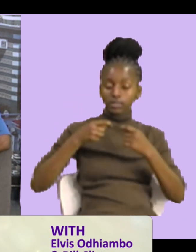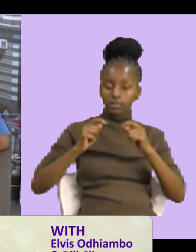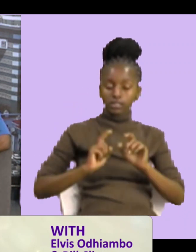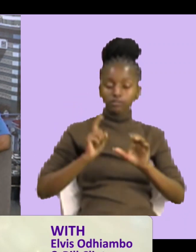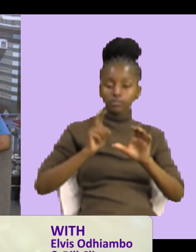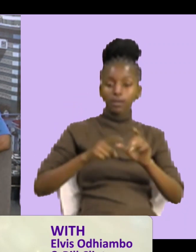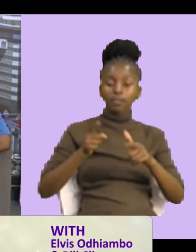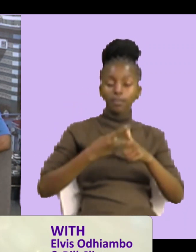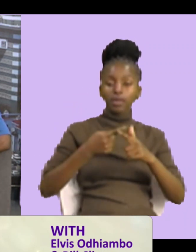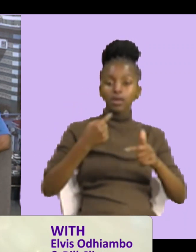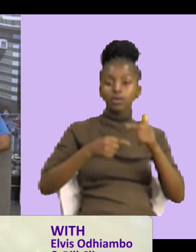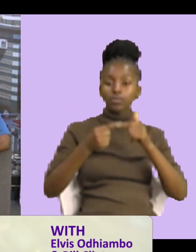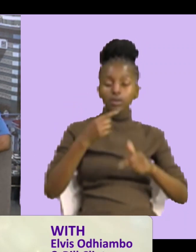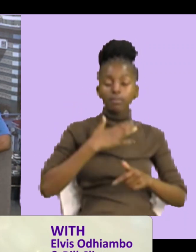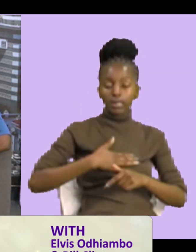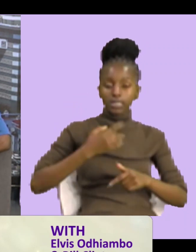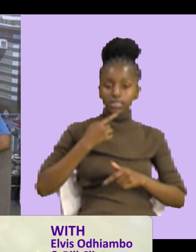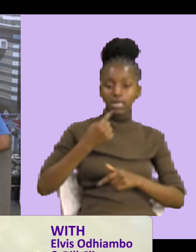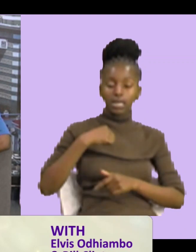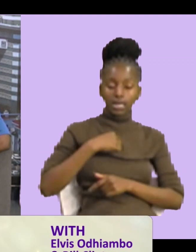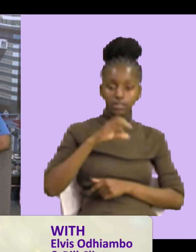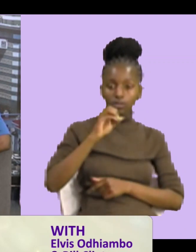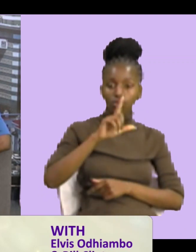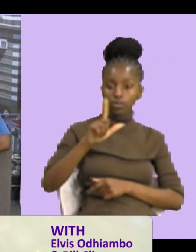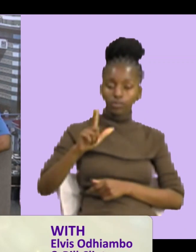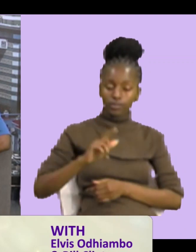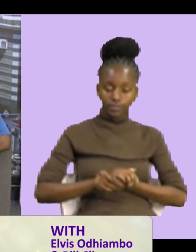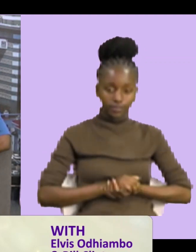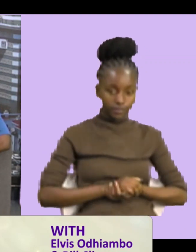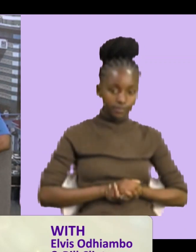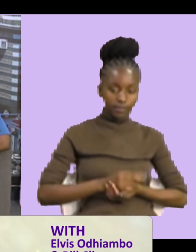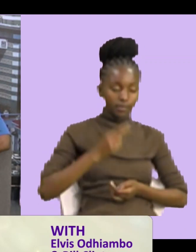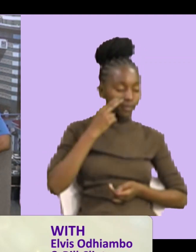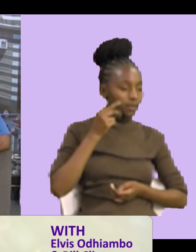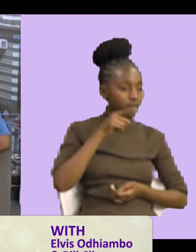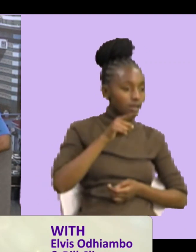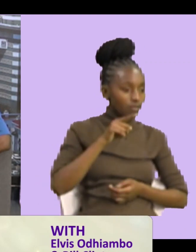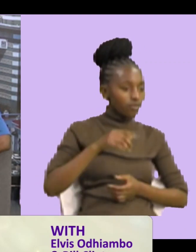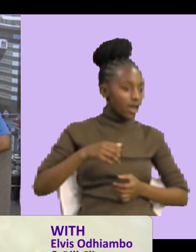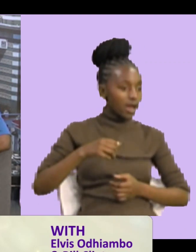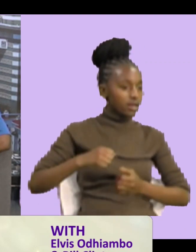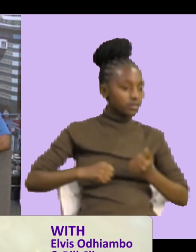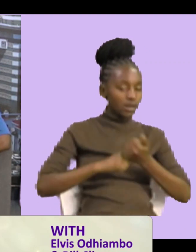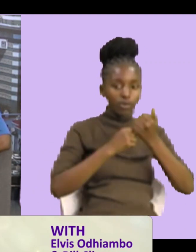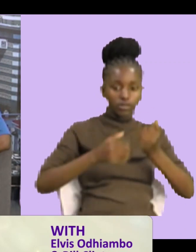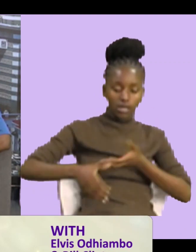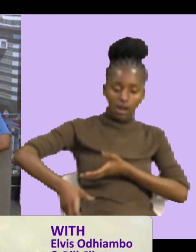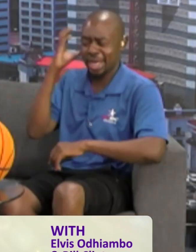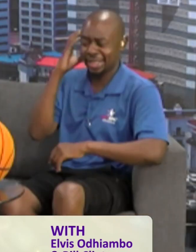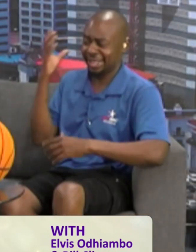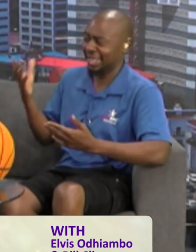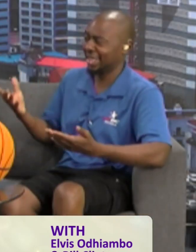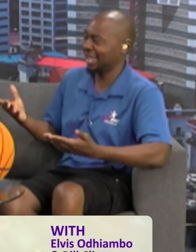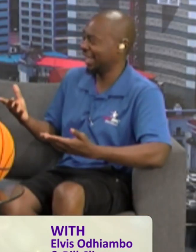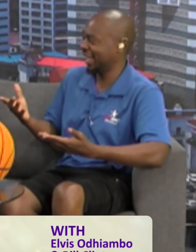to ask you, Mr. Oloo, are you a big fan of rugby?